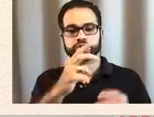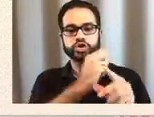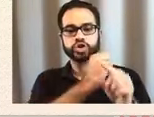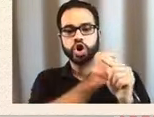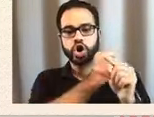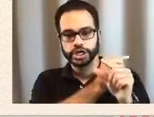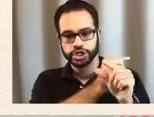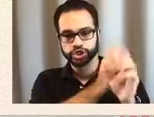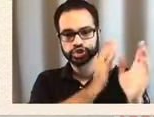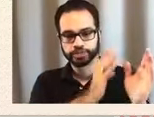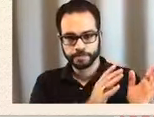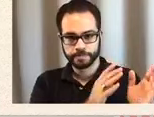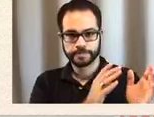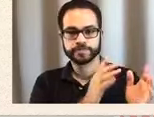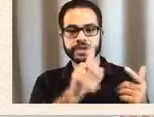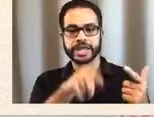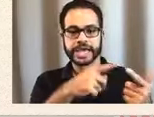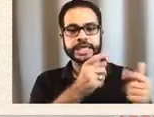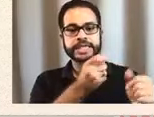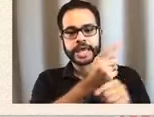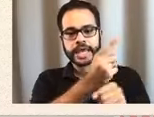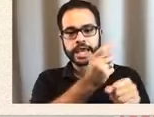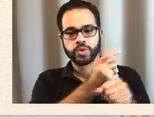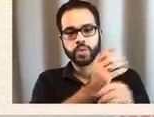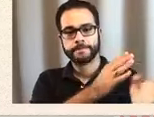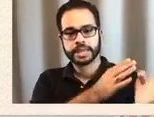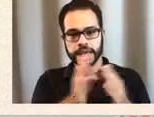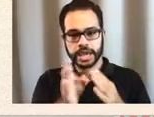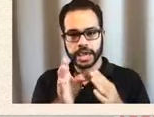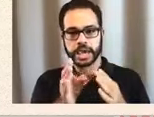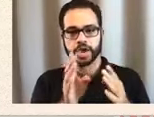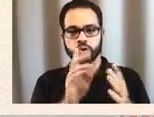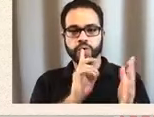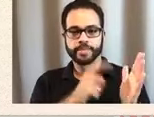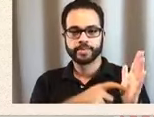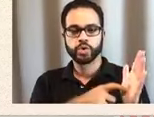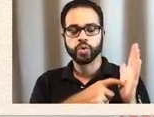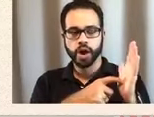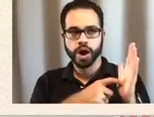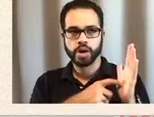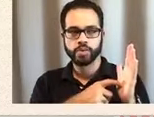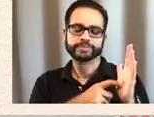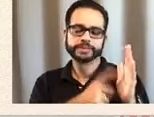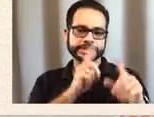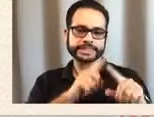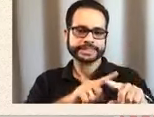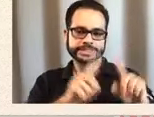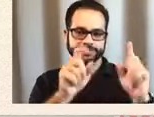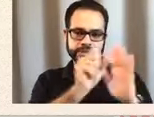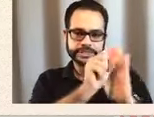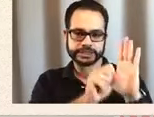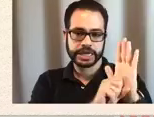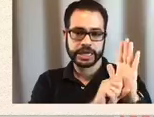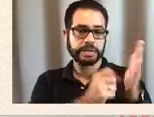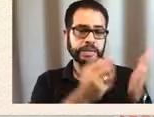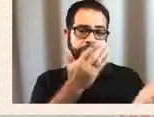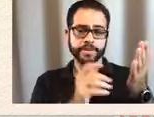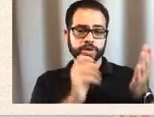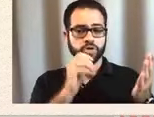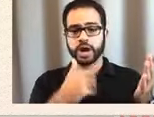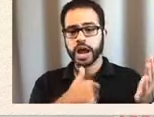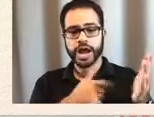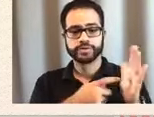annual plan would be required to be, well, if it's in a different state, there may not be an annual plan